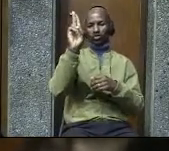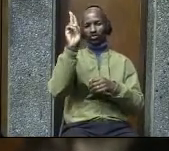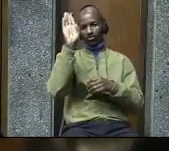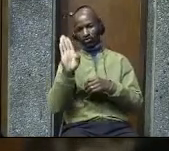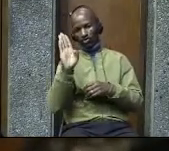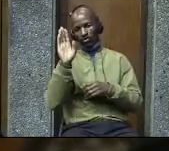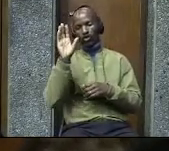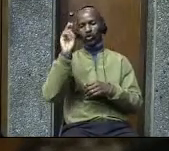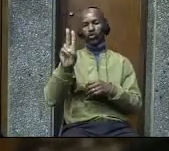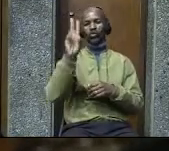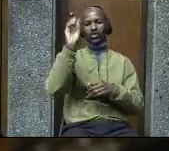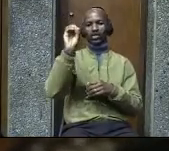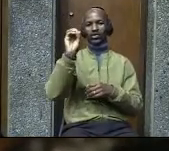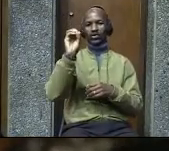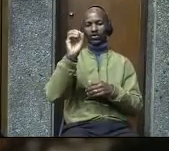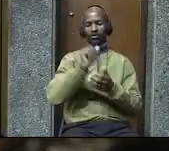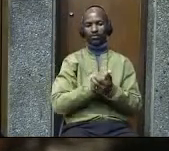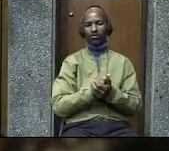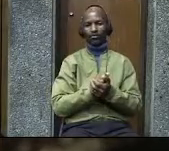R3/118/262/242-20.